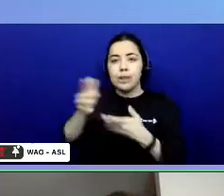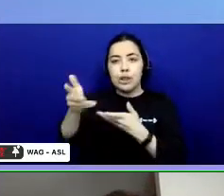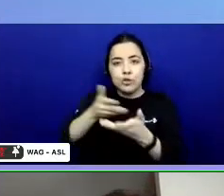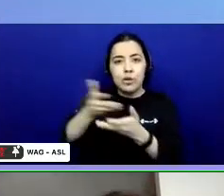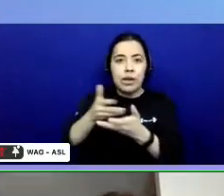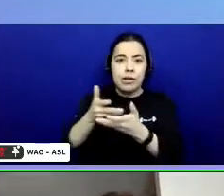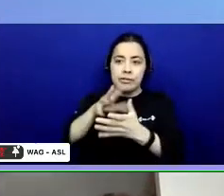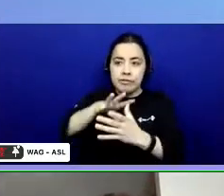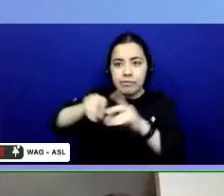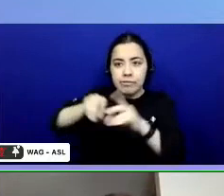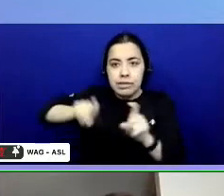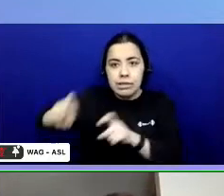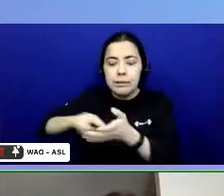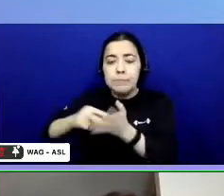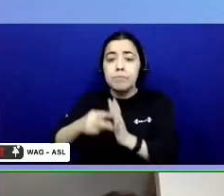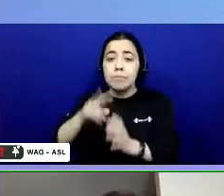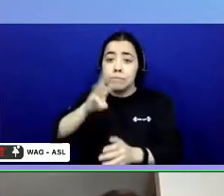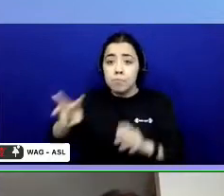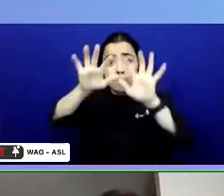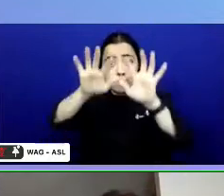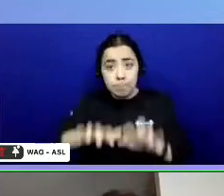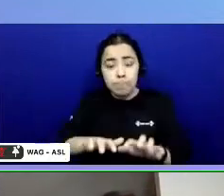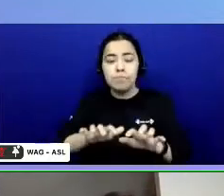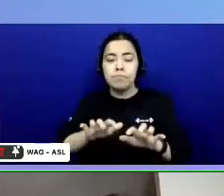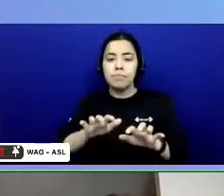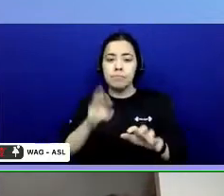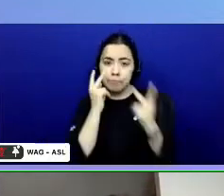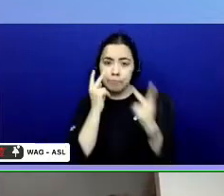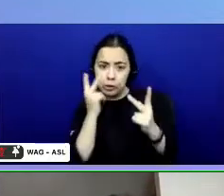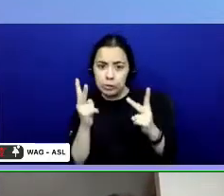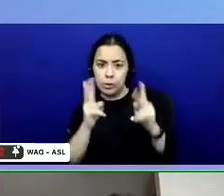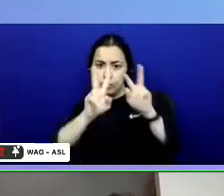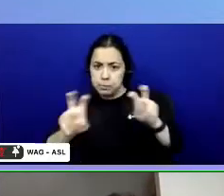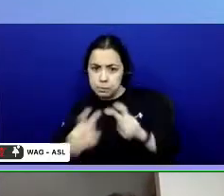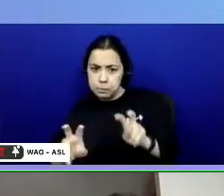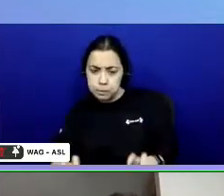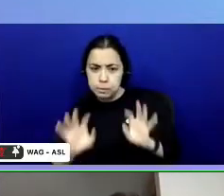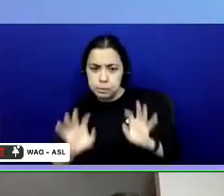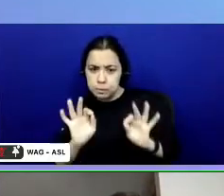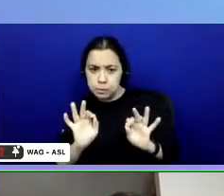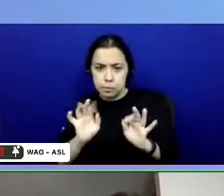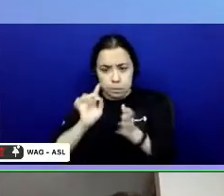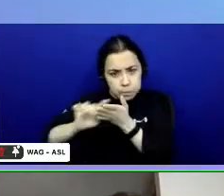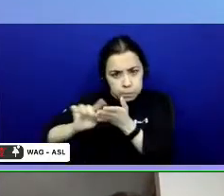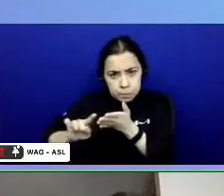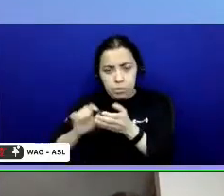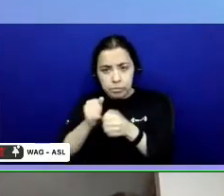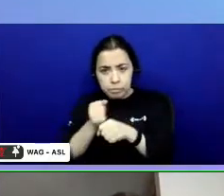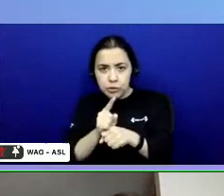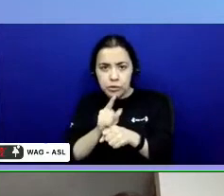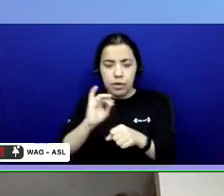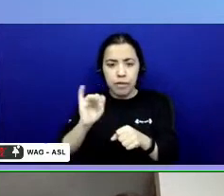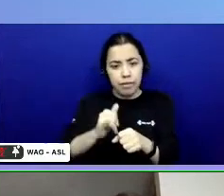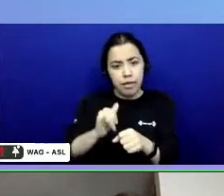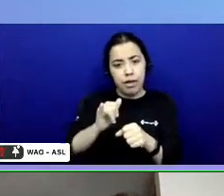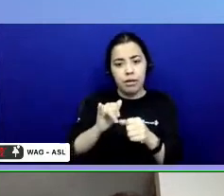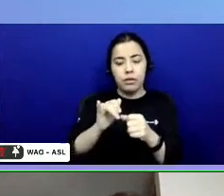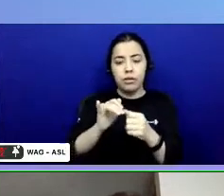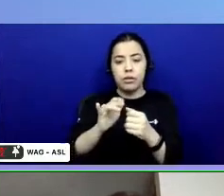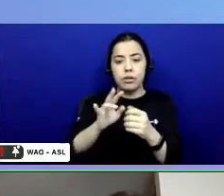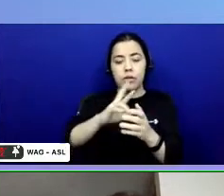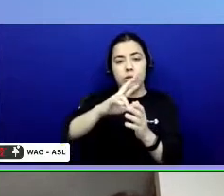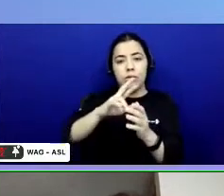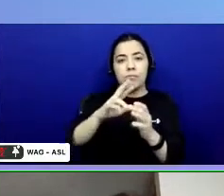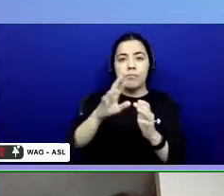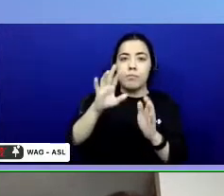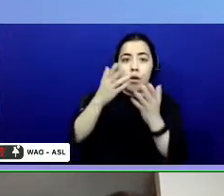actually analyze web pages on their visual appearance, and it checks that the semantic role of objects on the